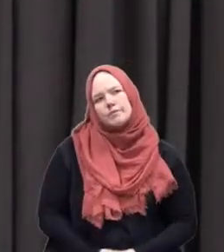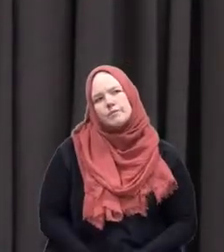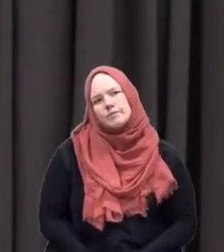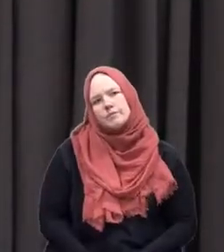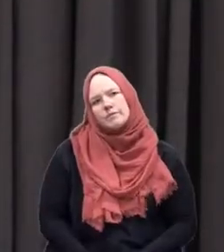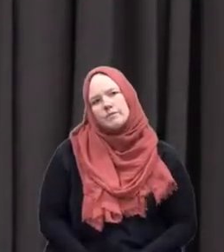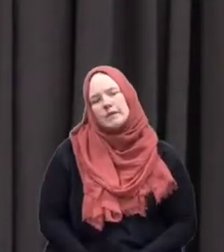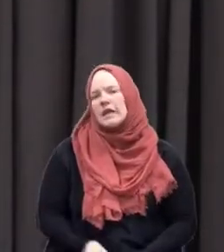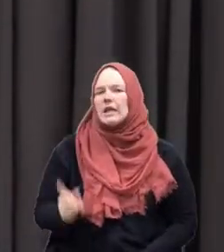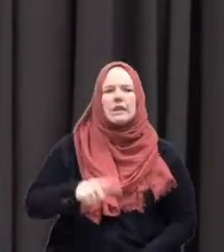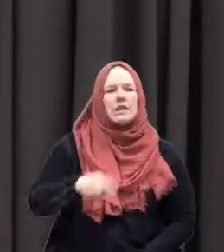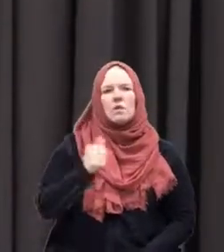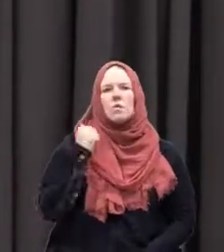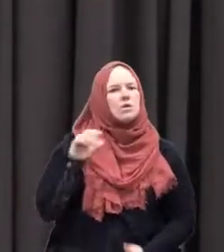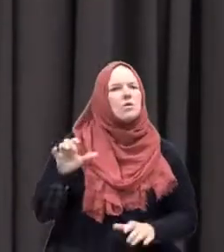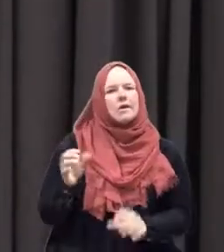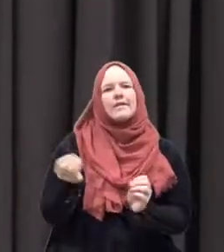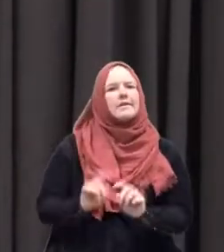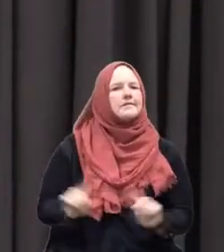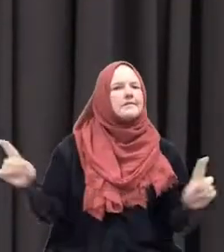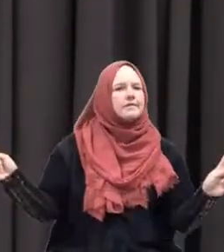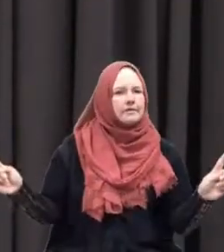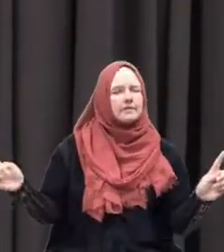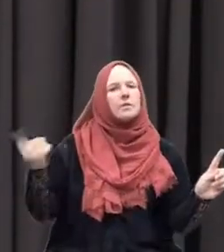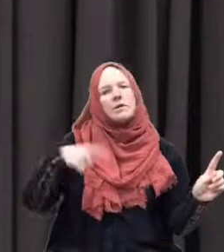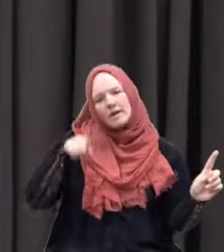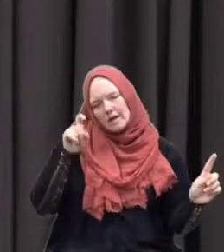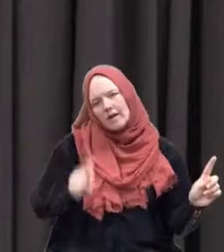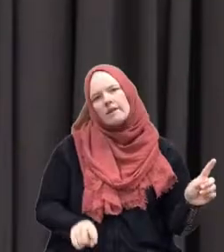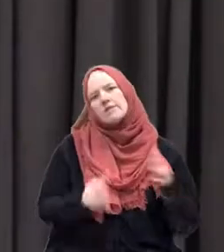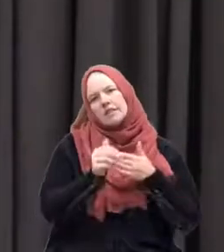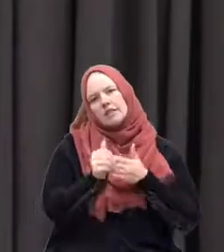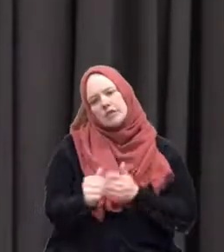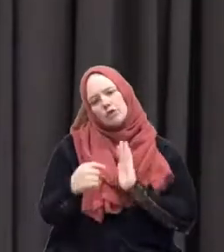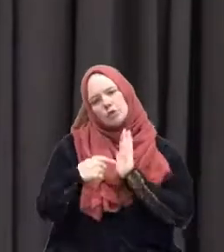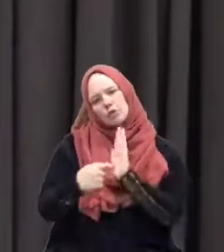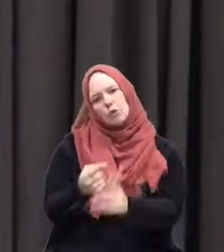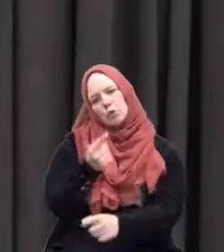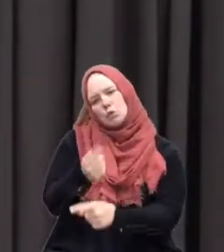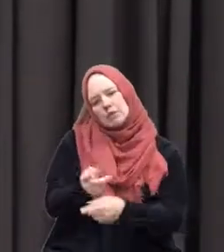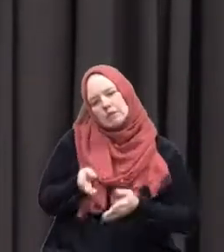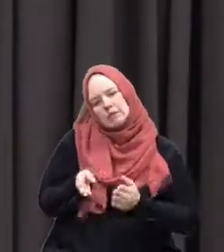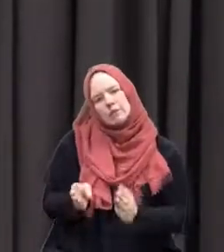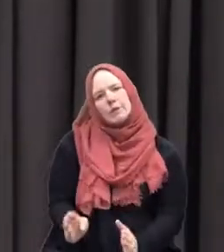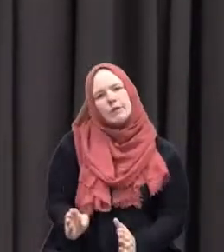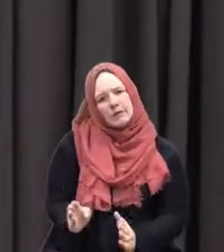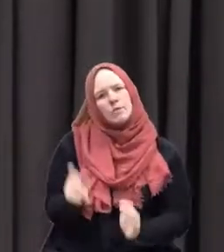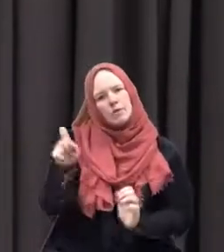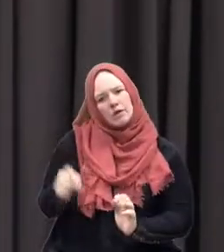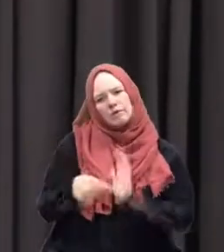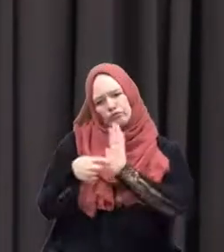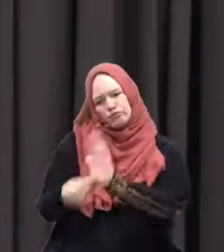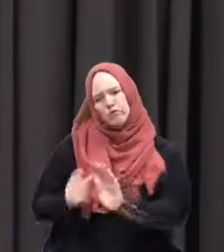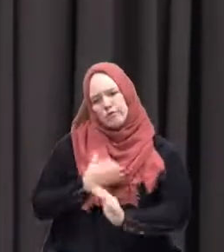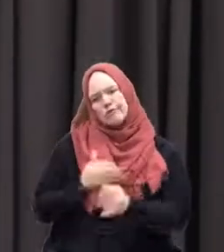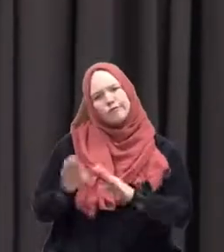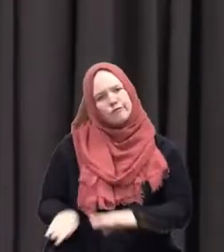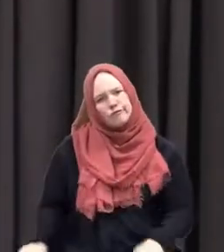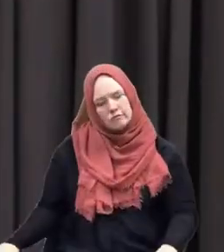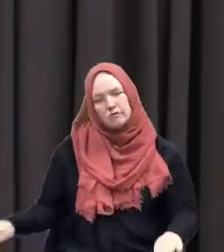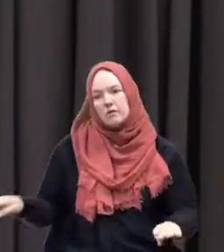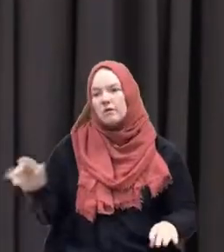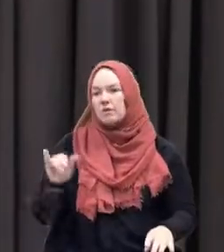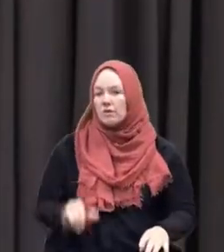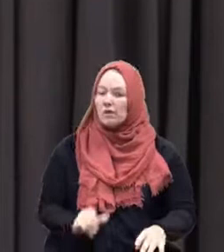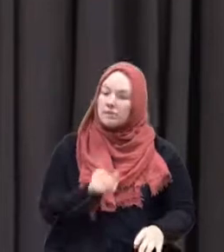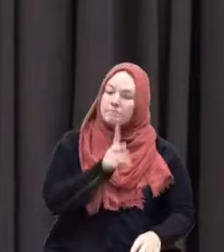do? They are not going to do anything different. We have to lead by example. We have to show our